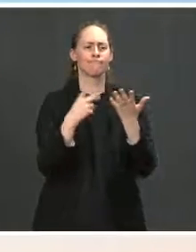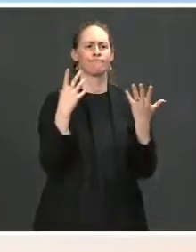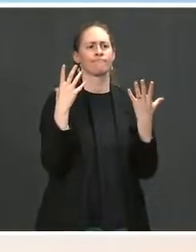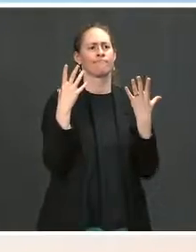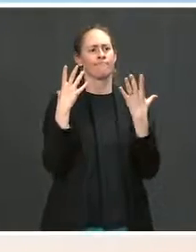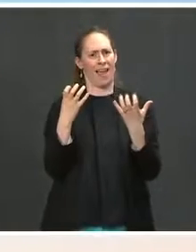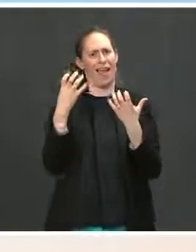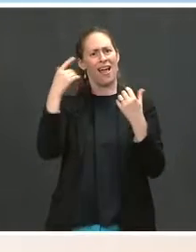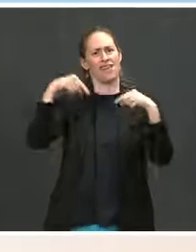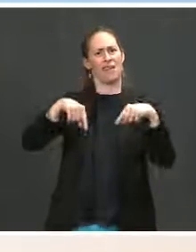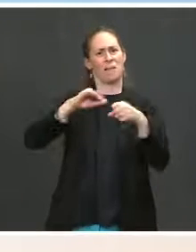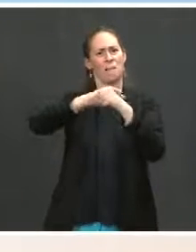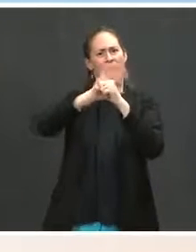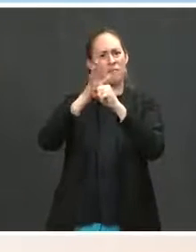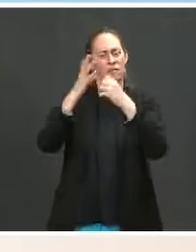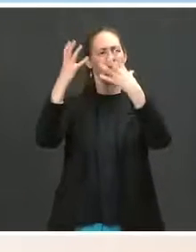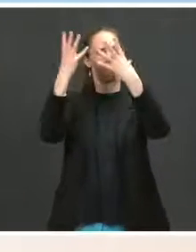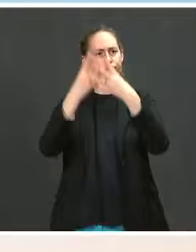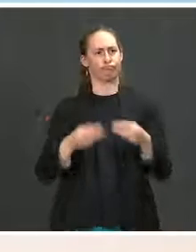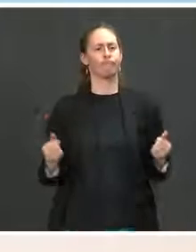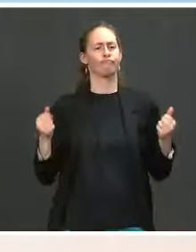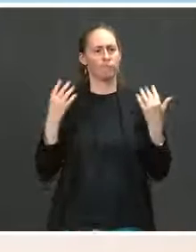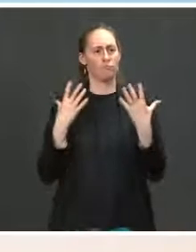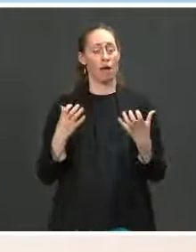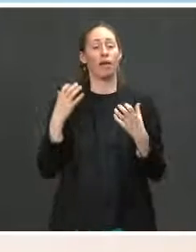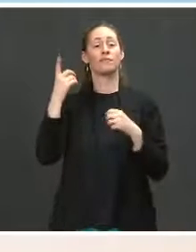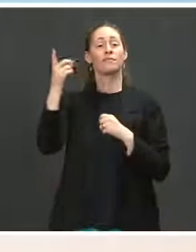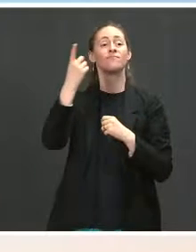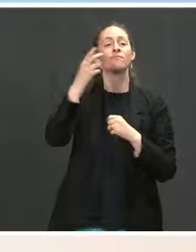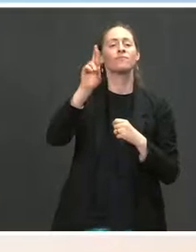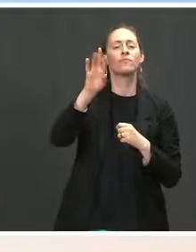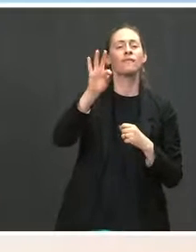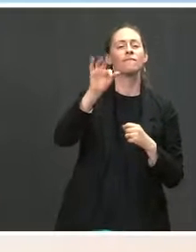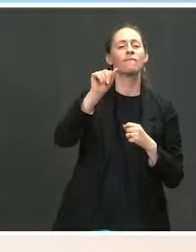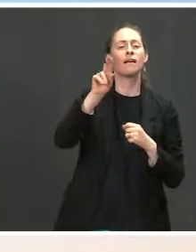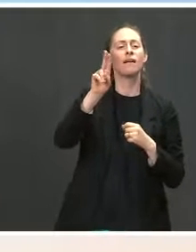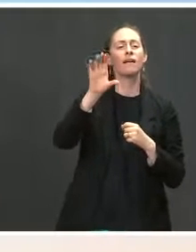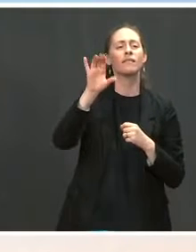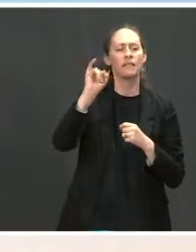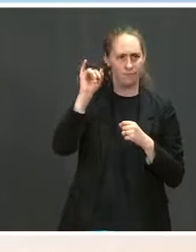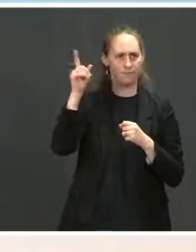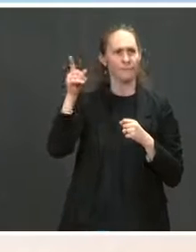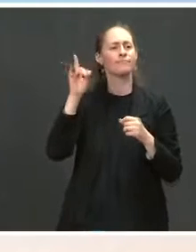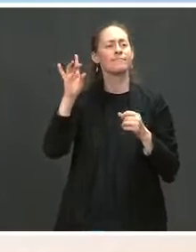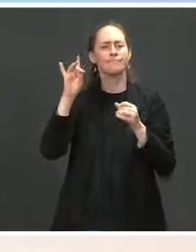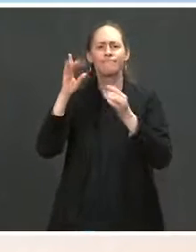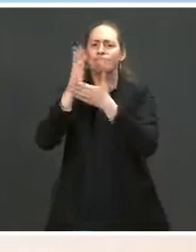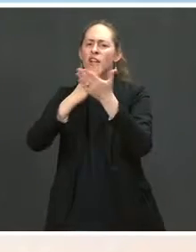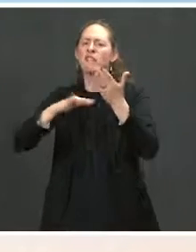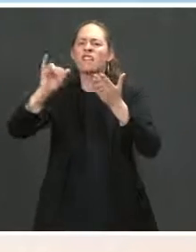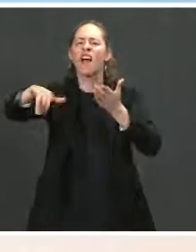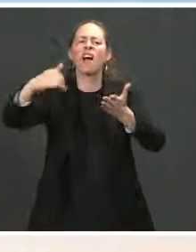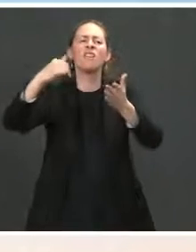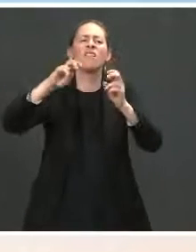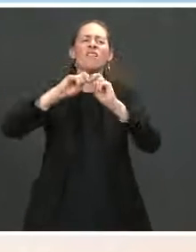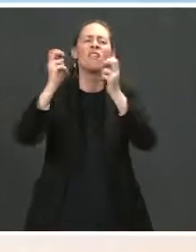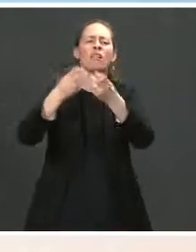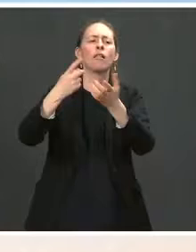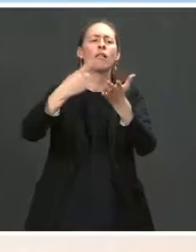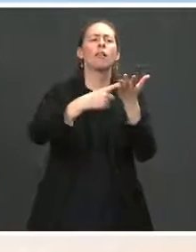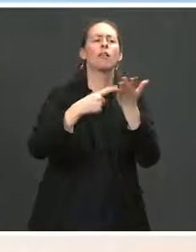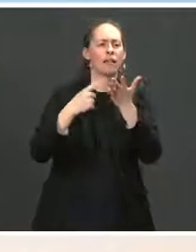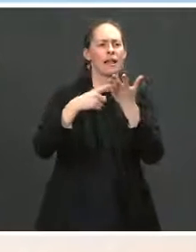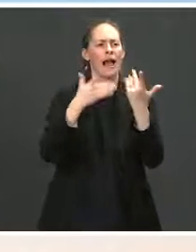Dr. Fauci said a couple of weeks ago that he was waiting for this conversation to see other ways that the United States could be